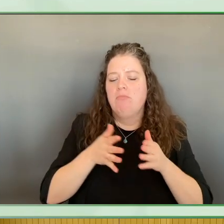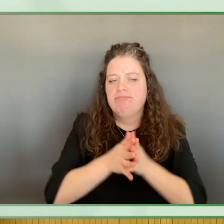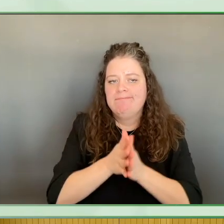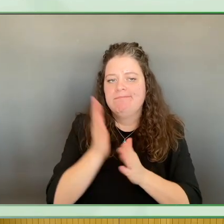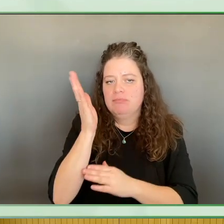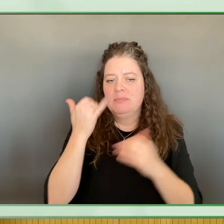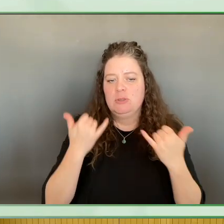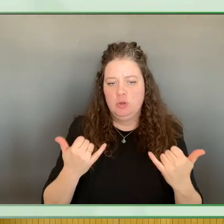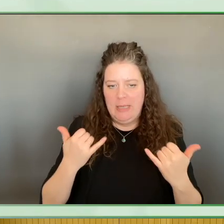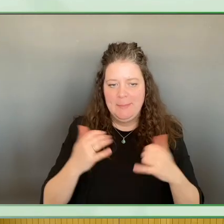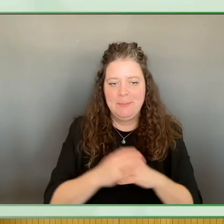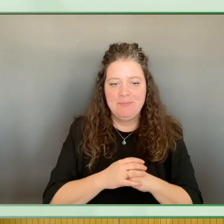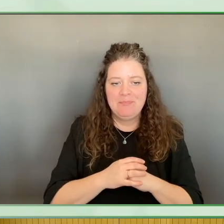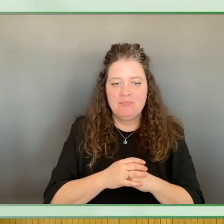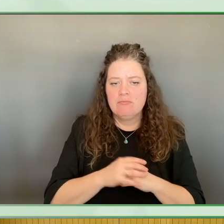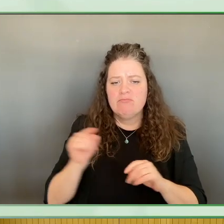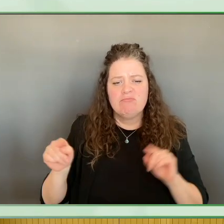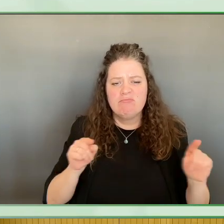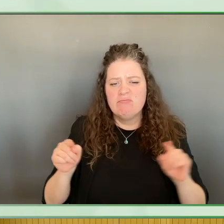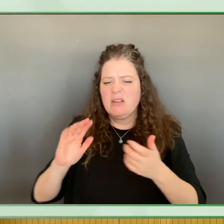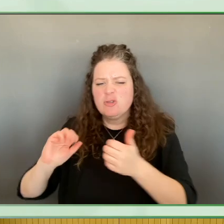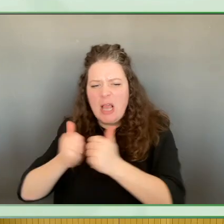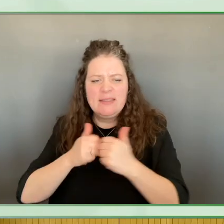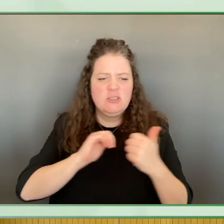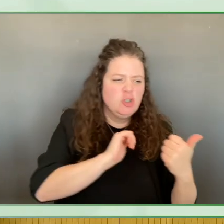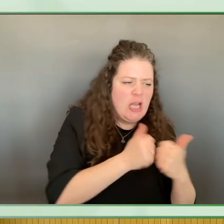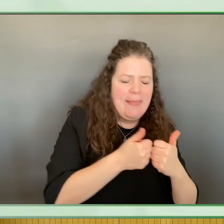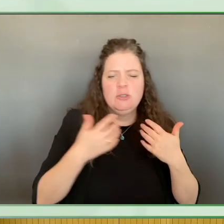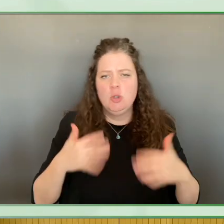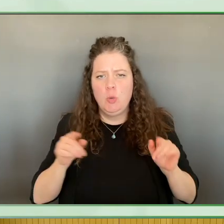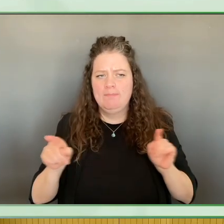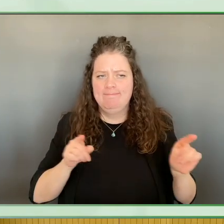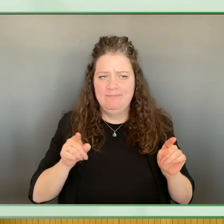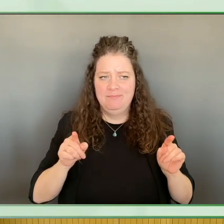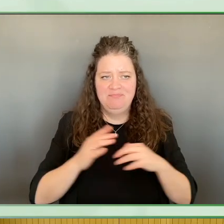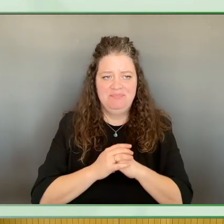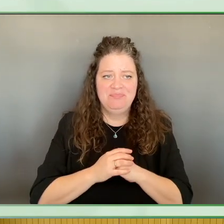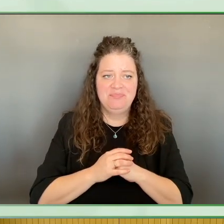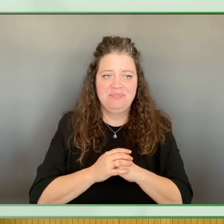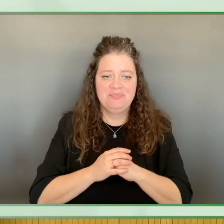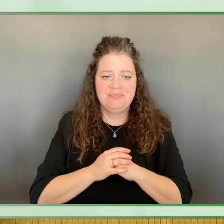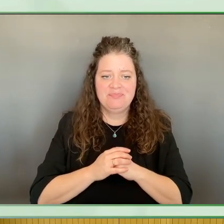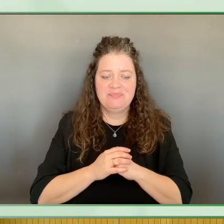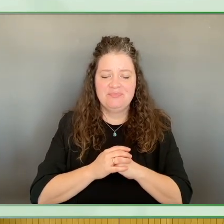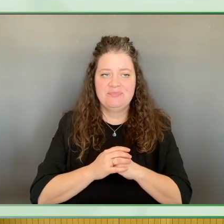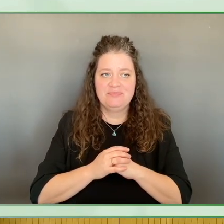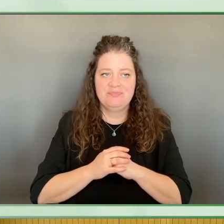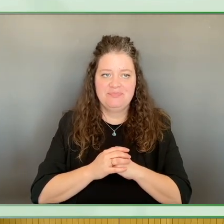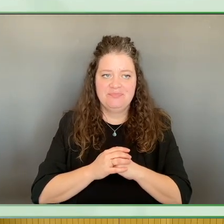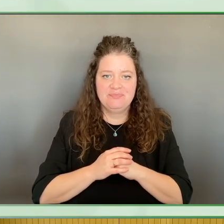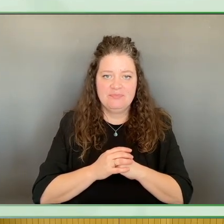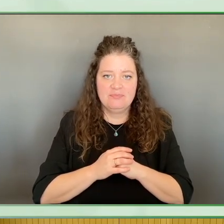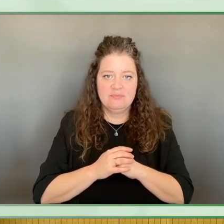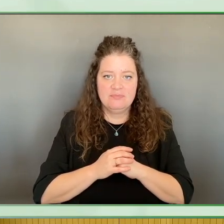to go hand in hand. Can you move to the next slide? Thank you. Most wheelchairs